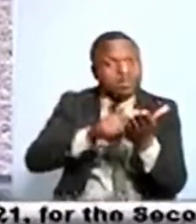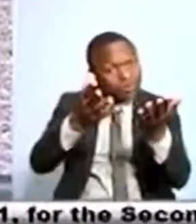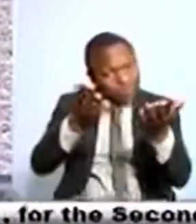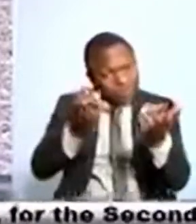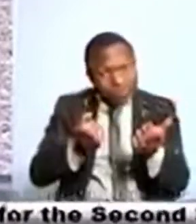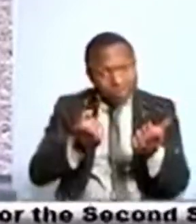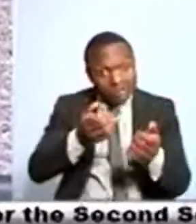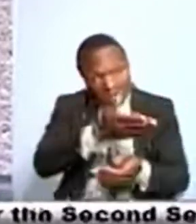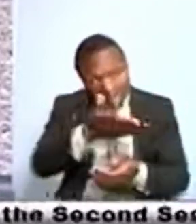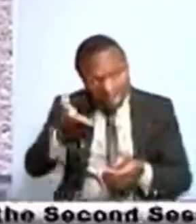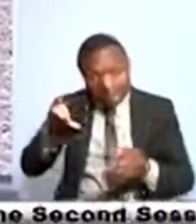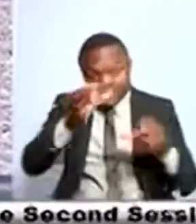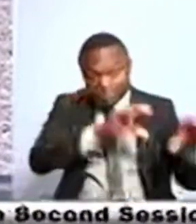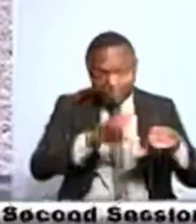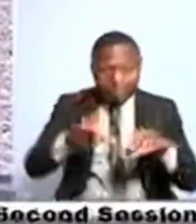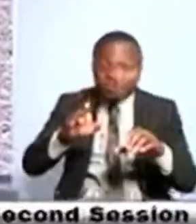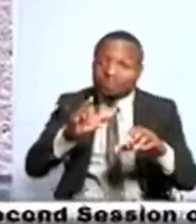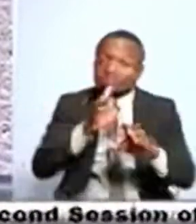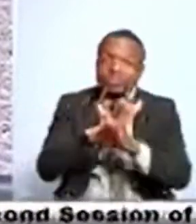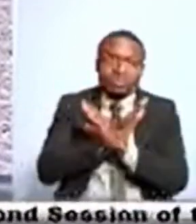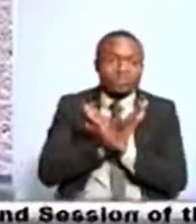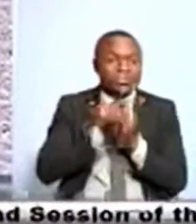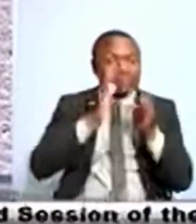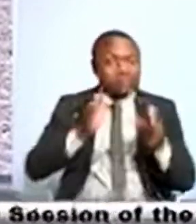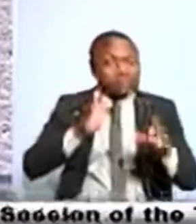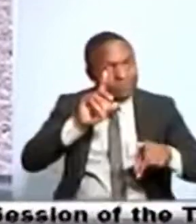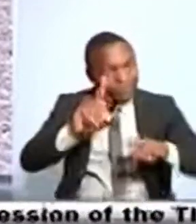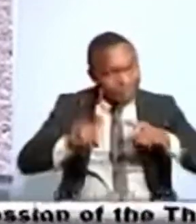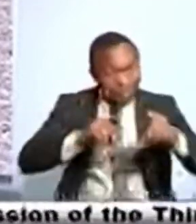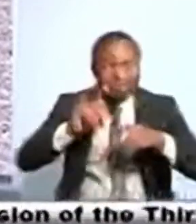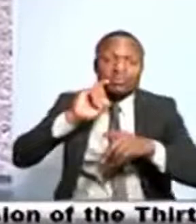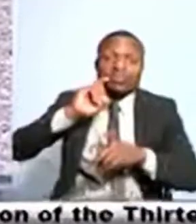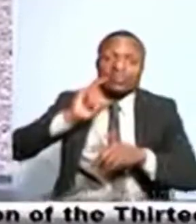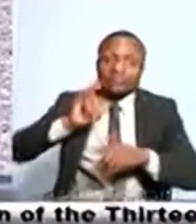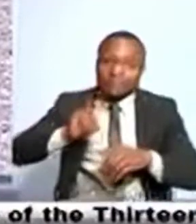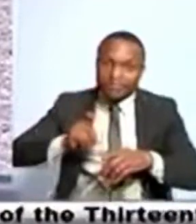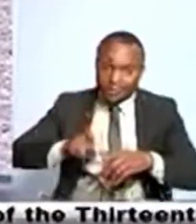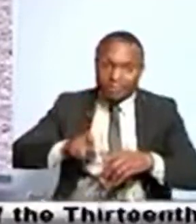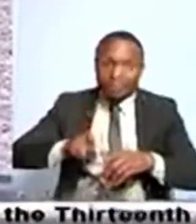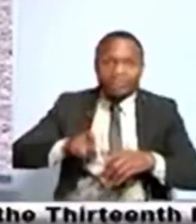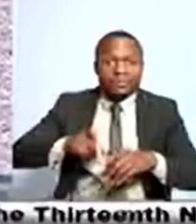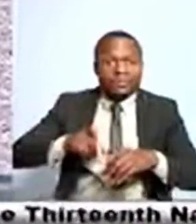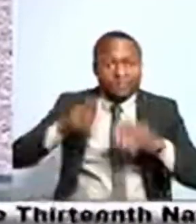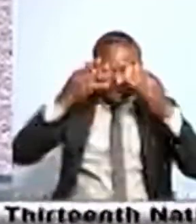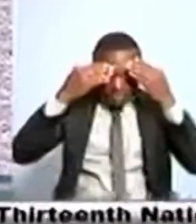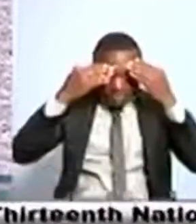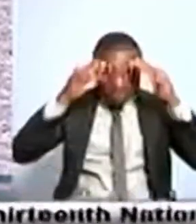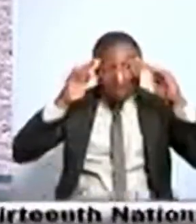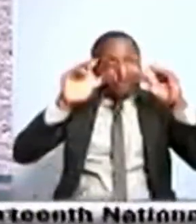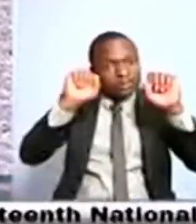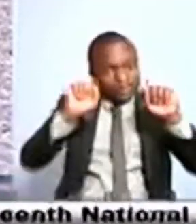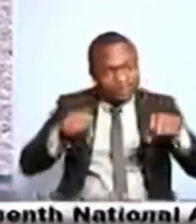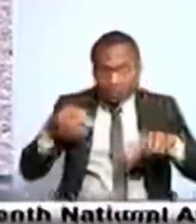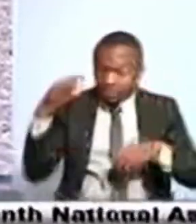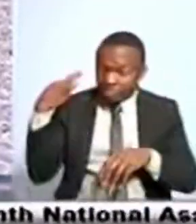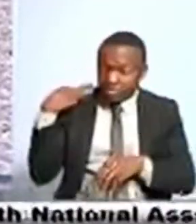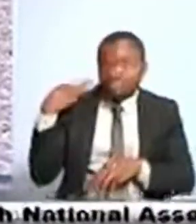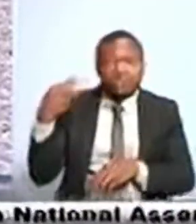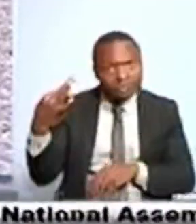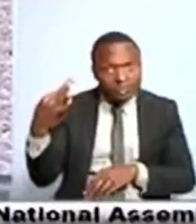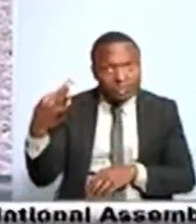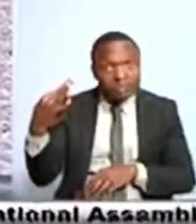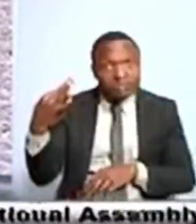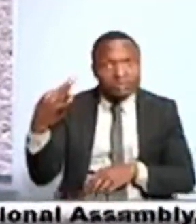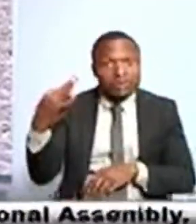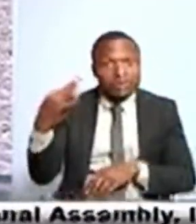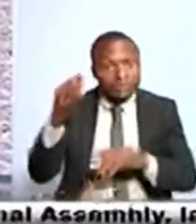do, I think as citizens we should be alert enough to ensure that we apply for the order,